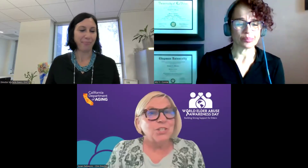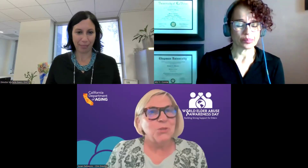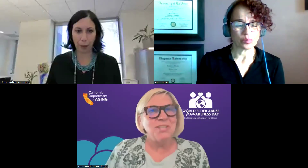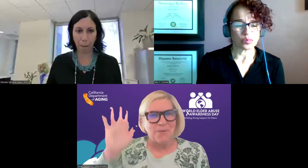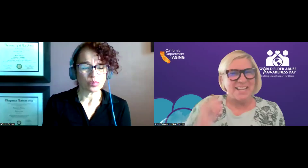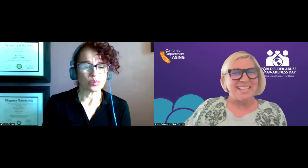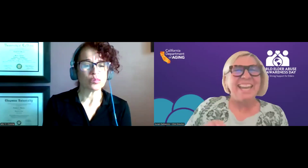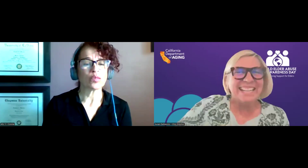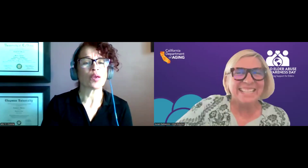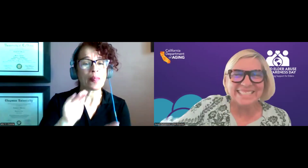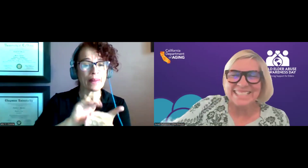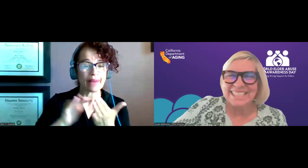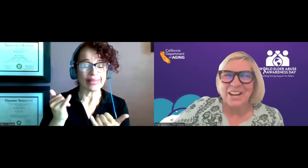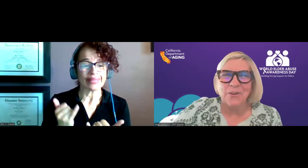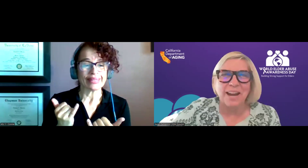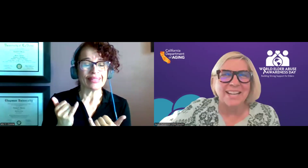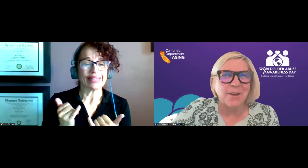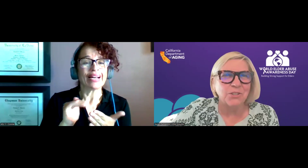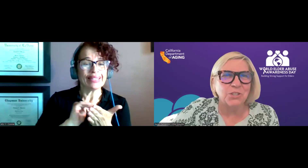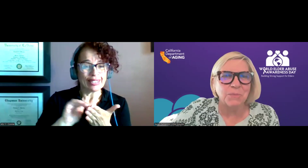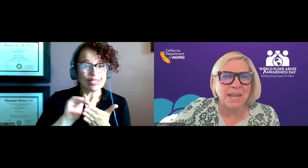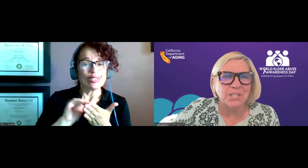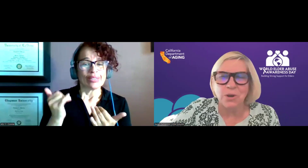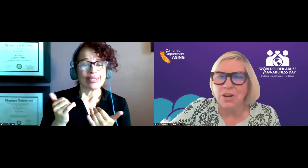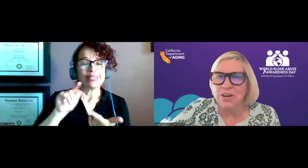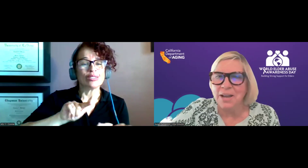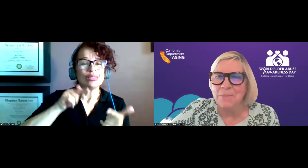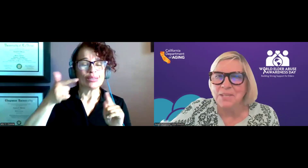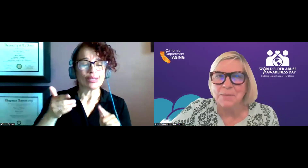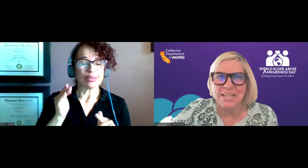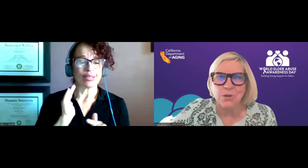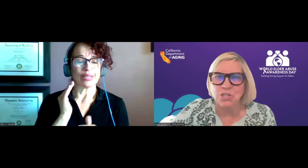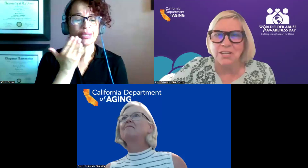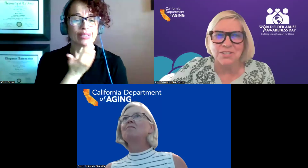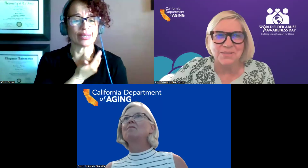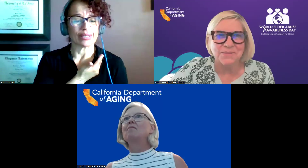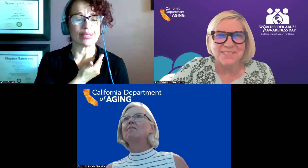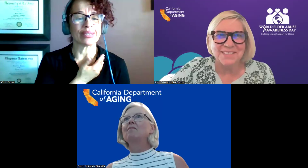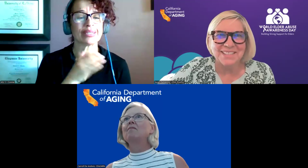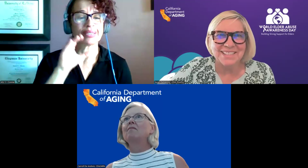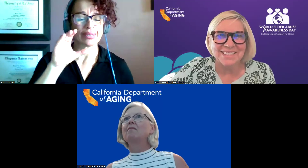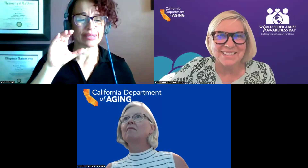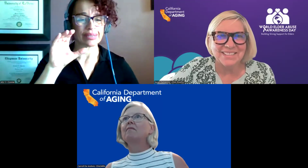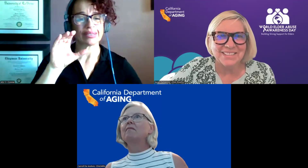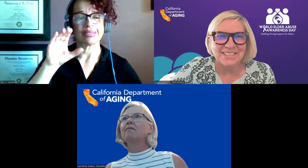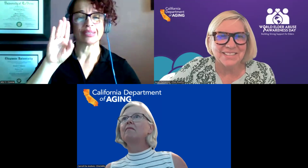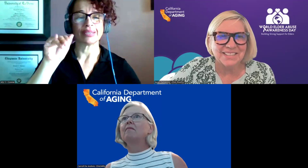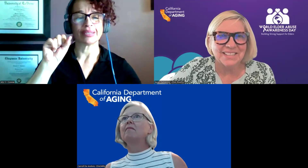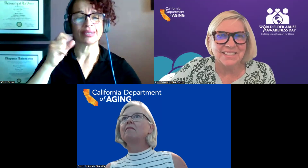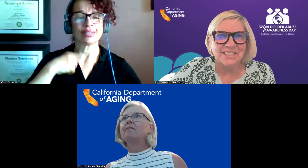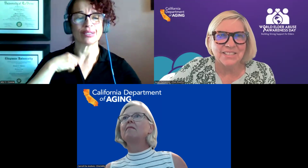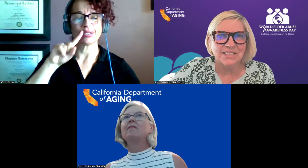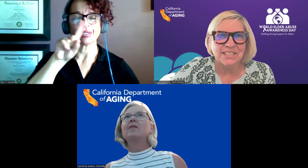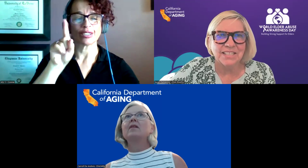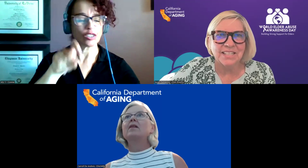And you're excused now. Thanks. Thank you very much. All right, now I'll turn it back to our Before committee co-chairs. Director Bass goes, can I ask